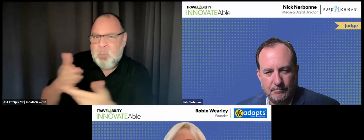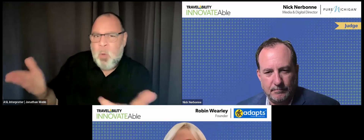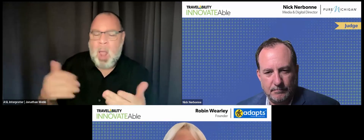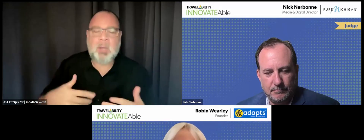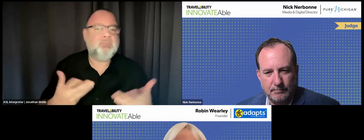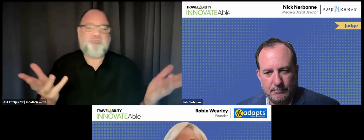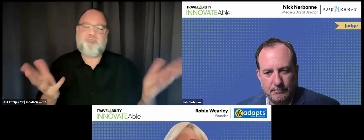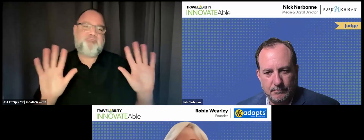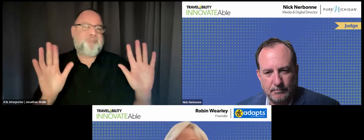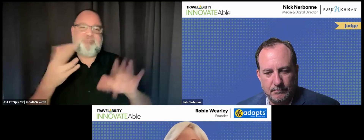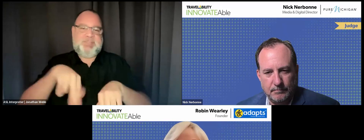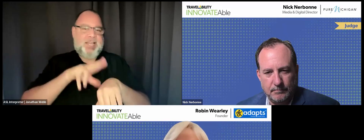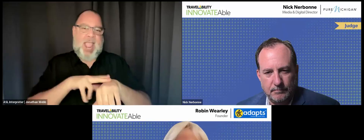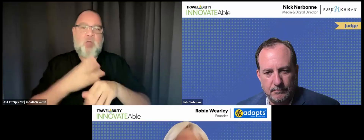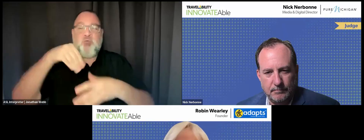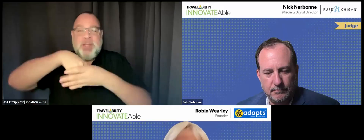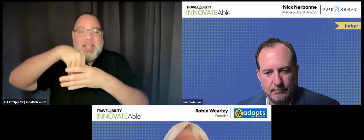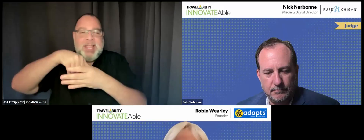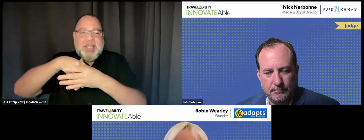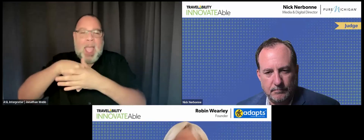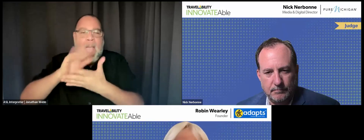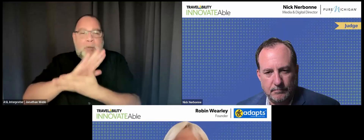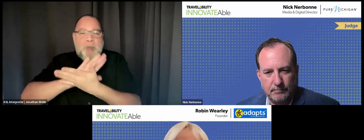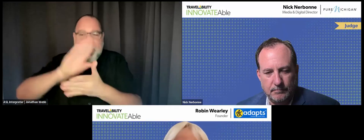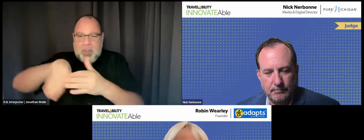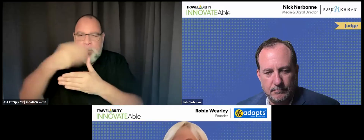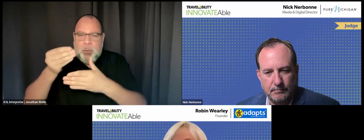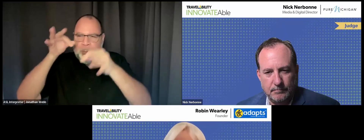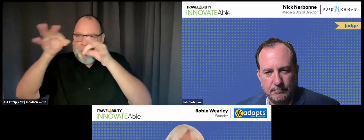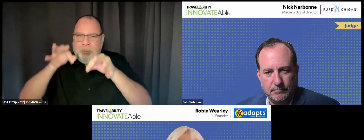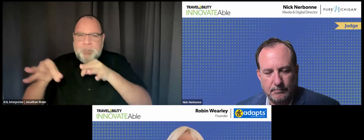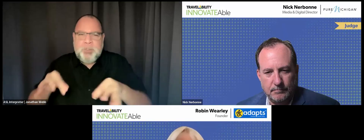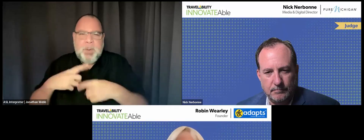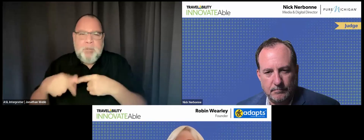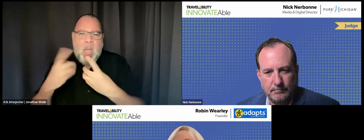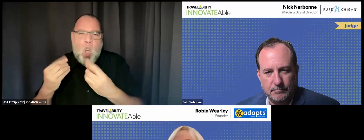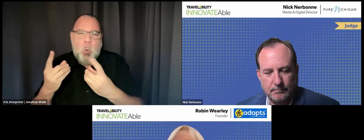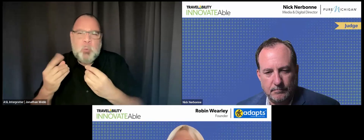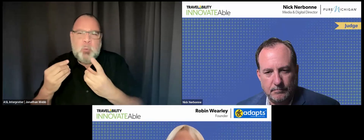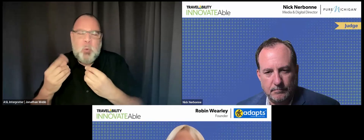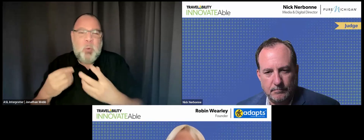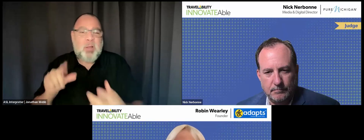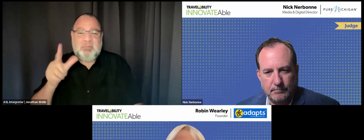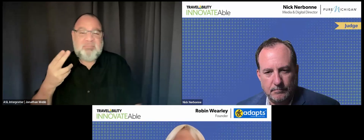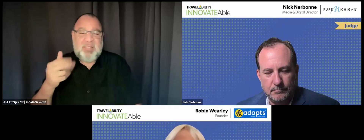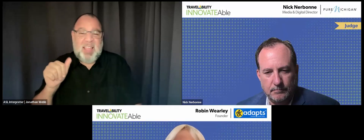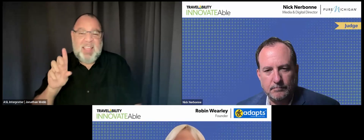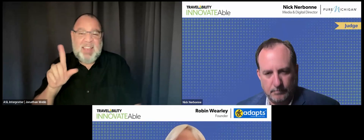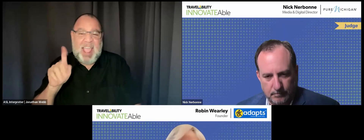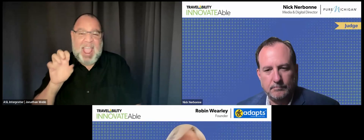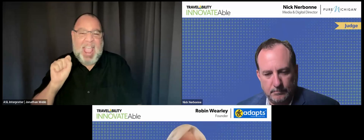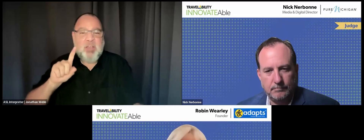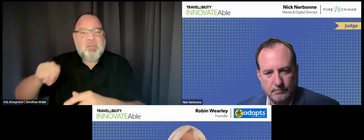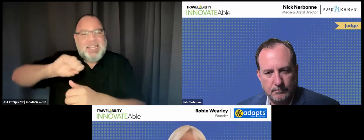Our product insert shows exactly how best to use it. The lower handles just need to be behind the